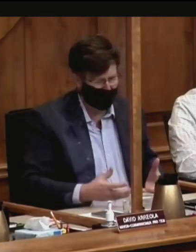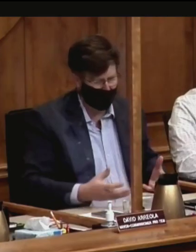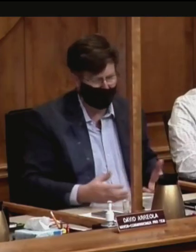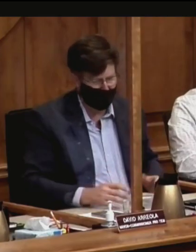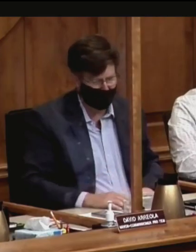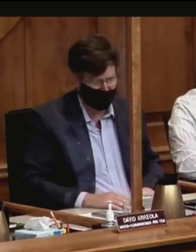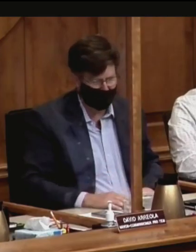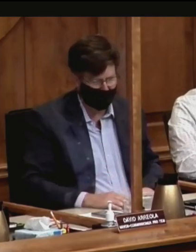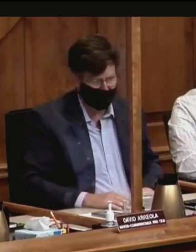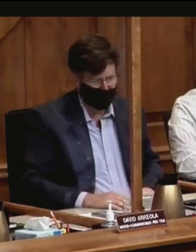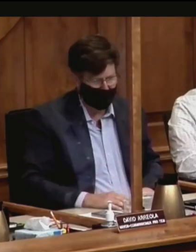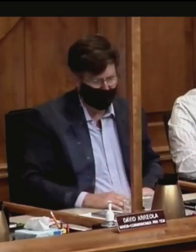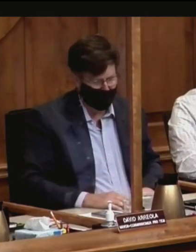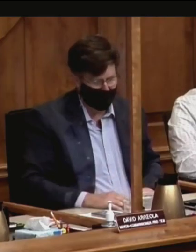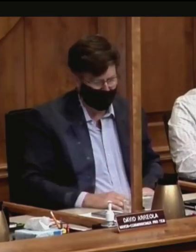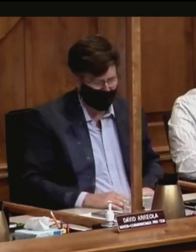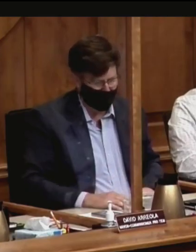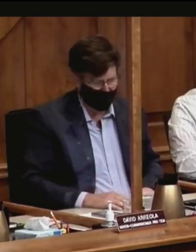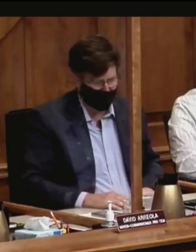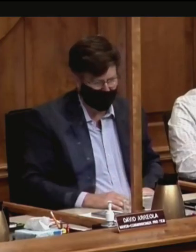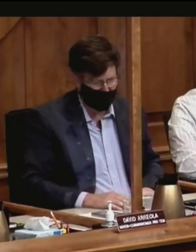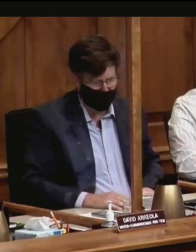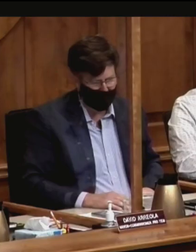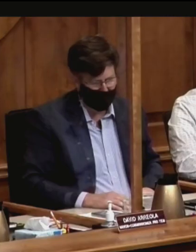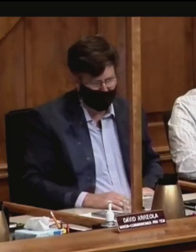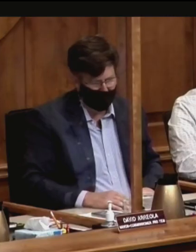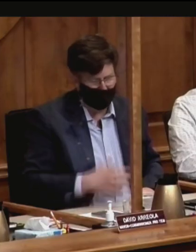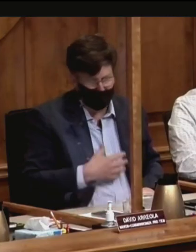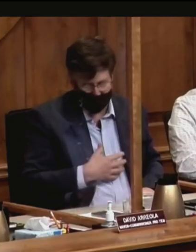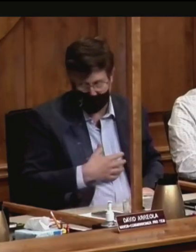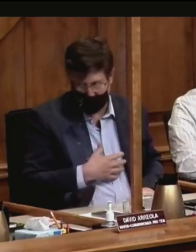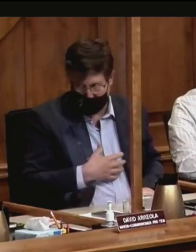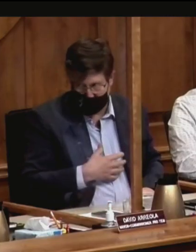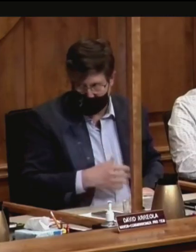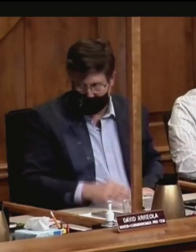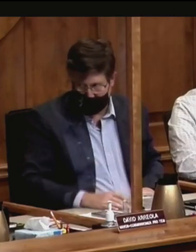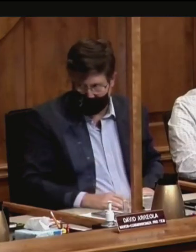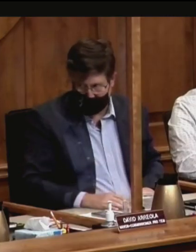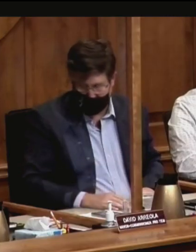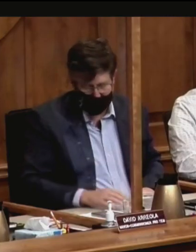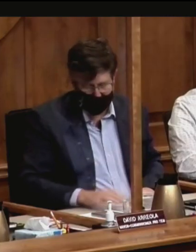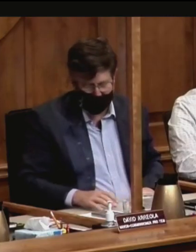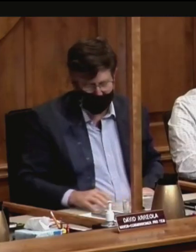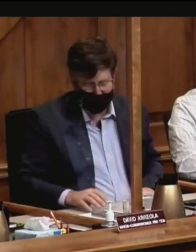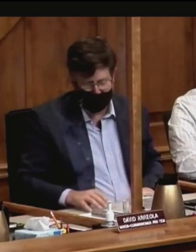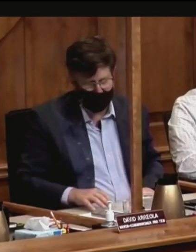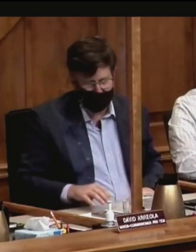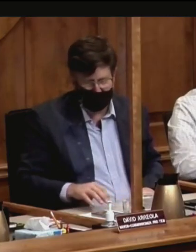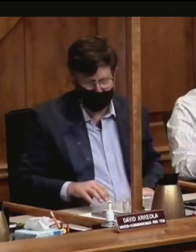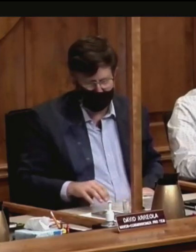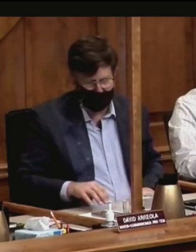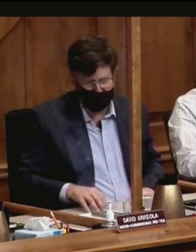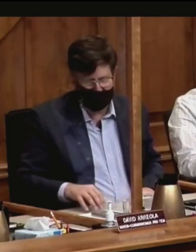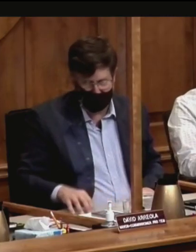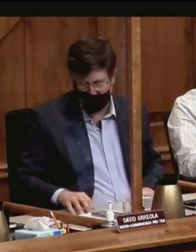internal administration of the university, I believe is inappropriate. And again,